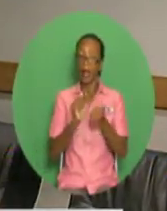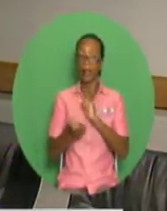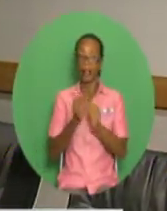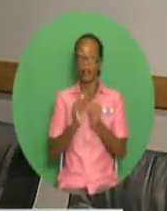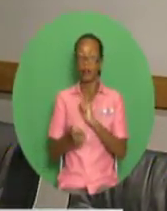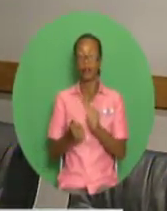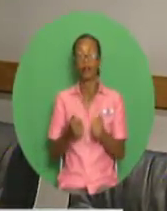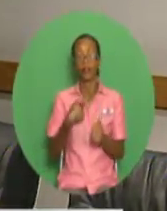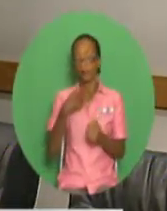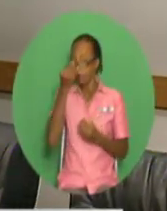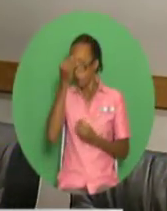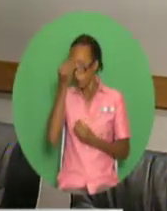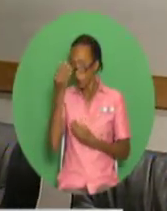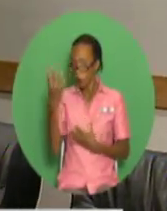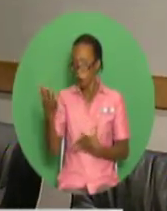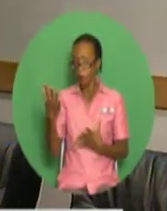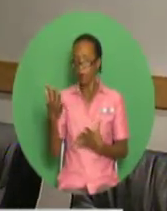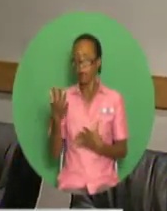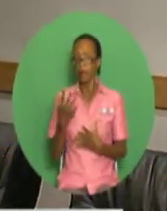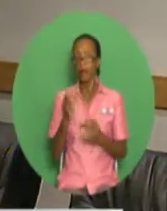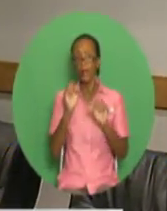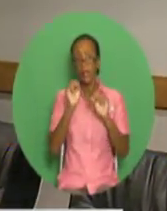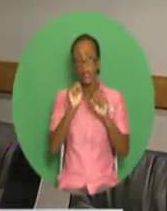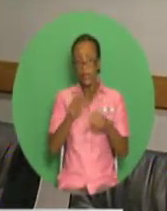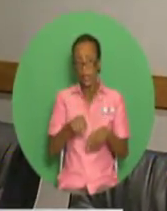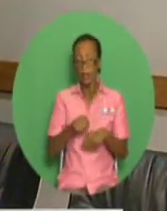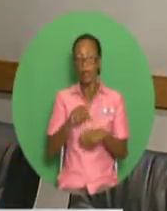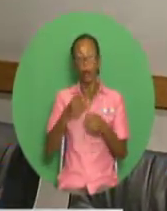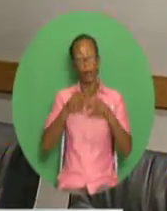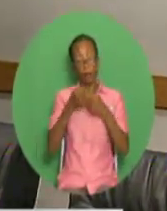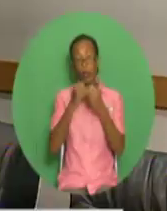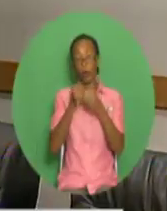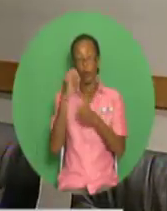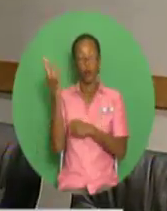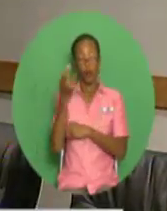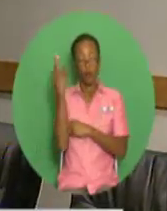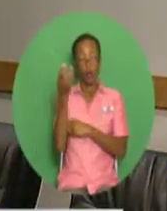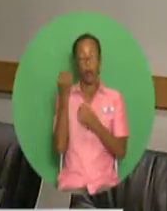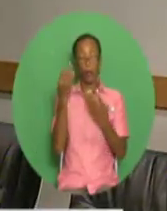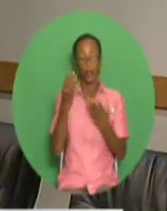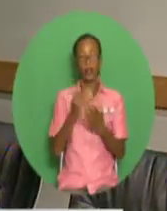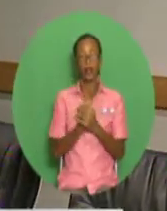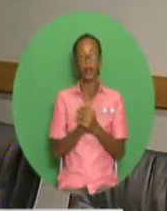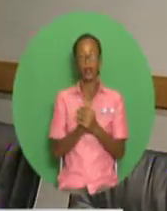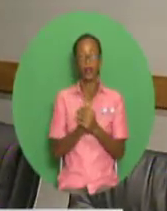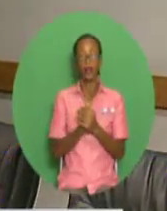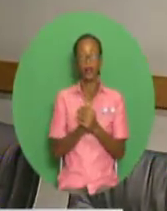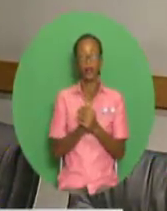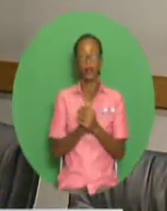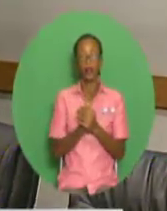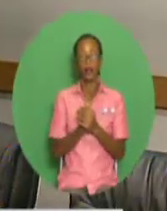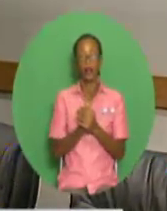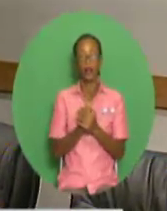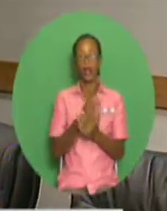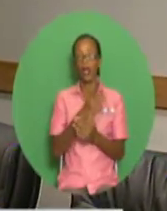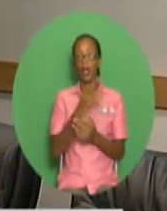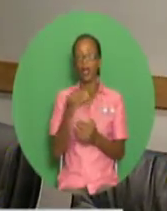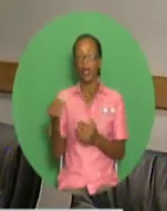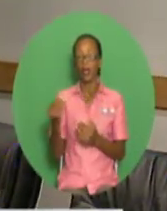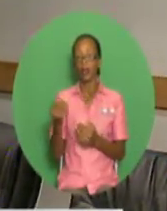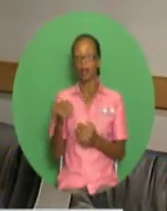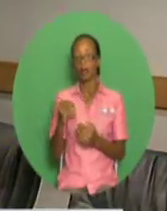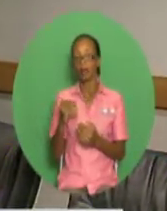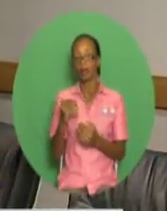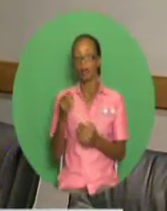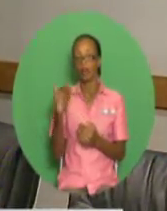said before, they did something, apart from breaking 10 CC-CAN records, they did something that was unprecedented. They hosted and piggybacked another conference at the end